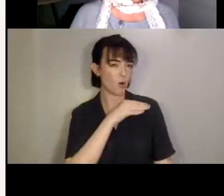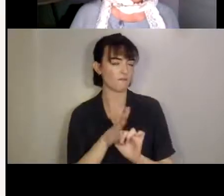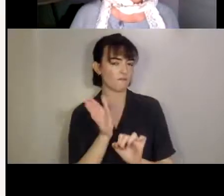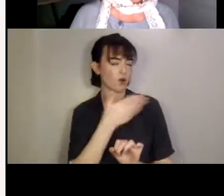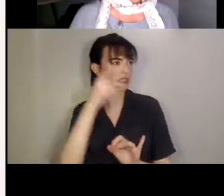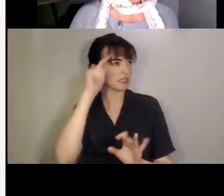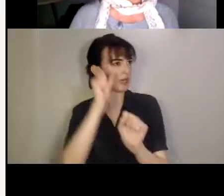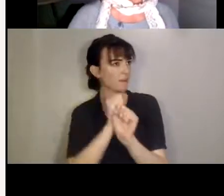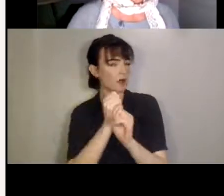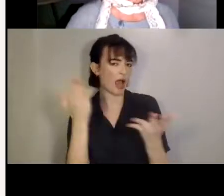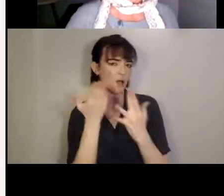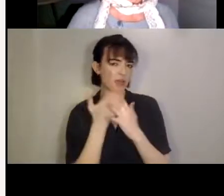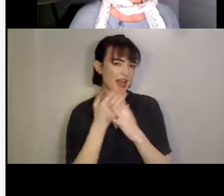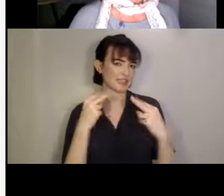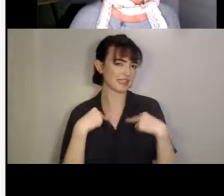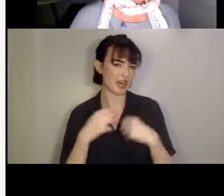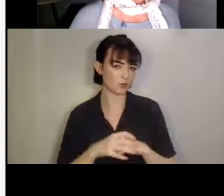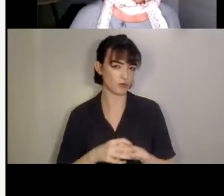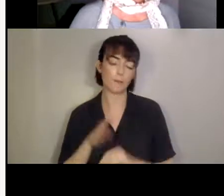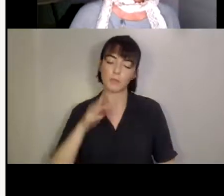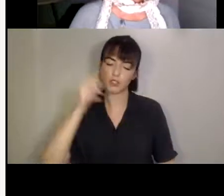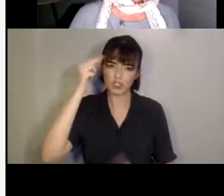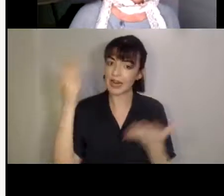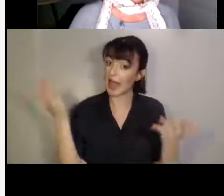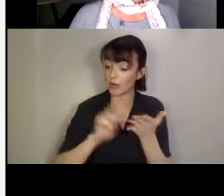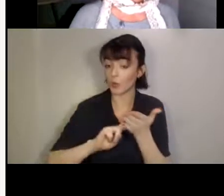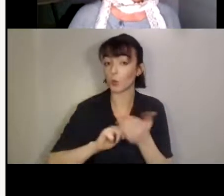they access the language of the curriculum.